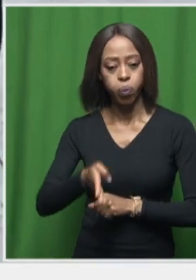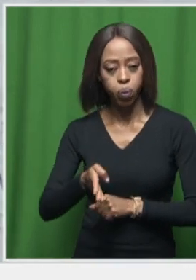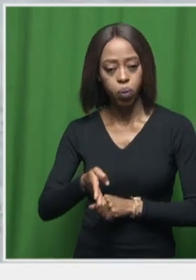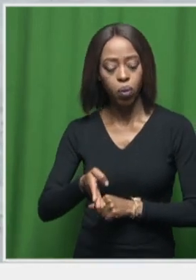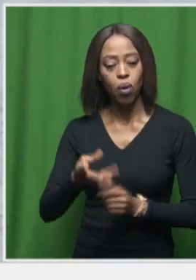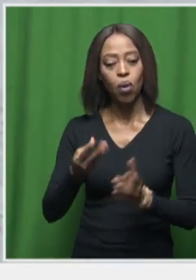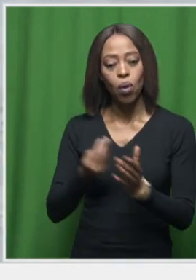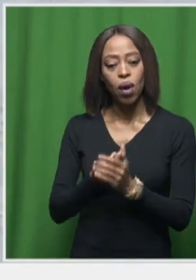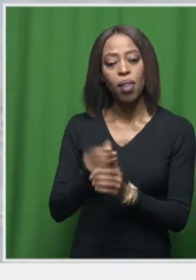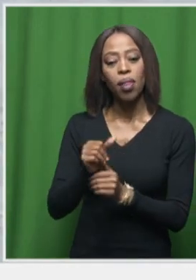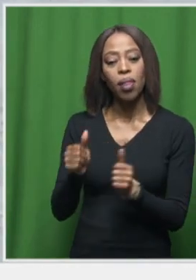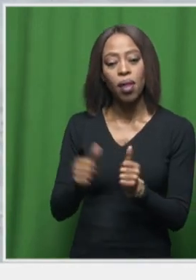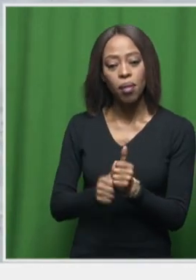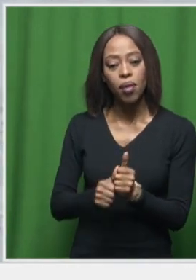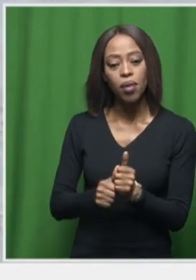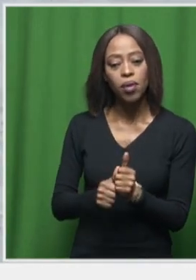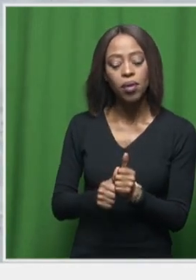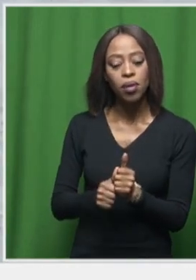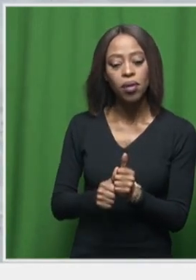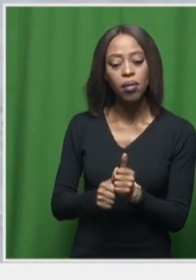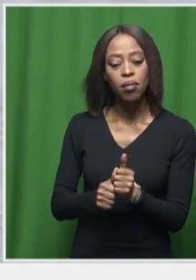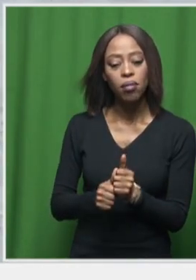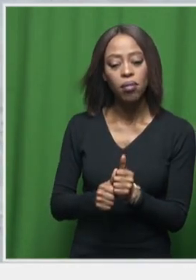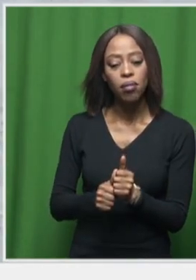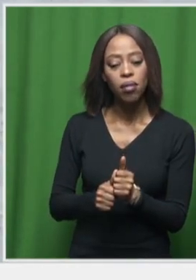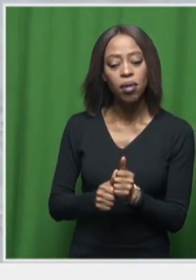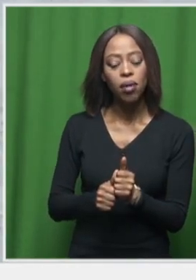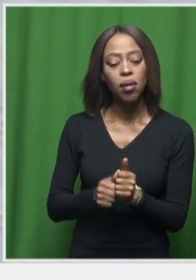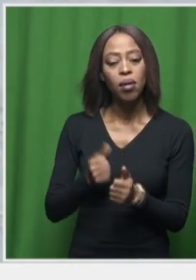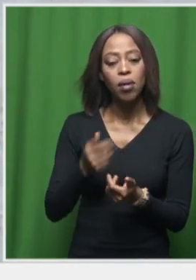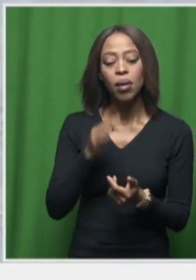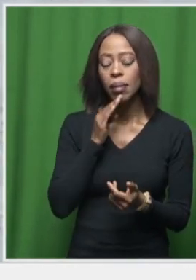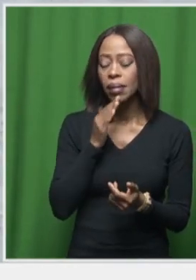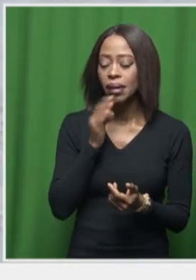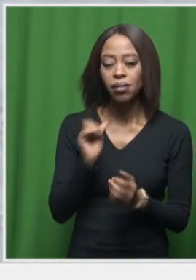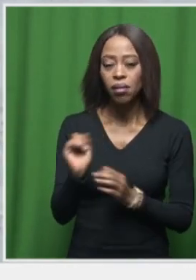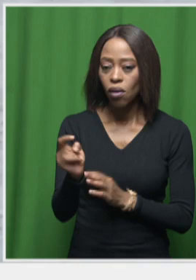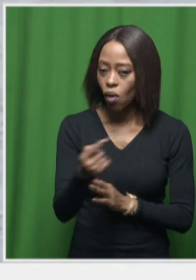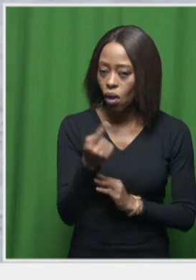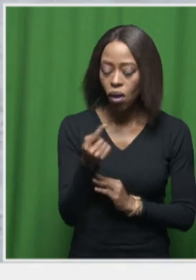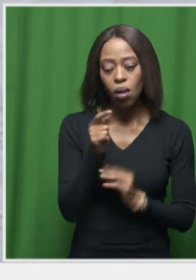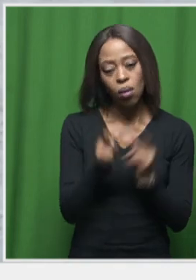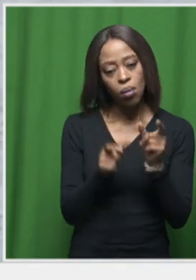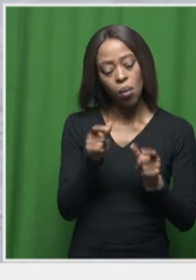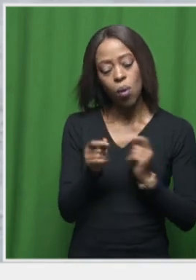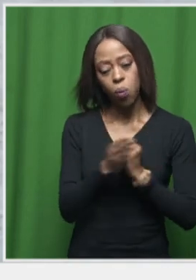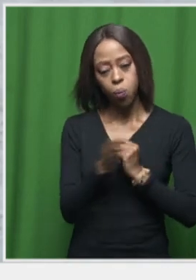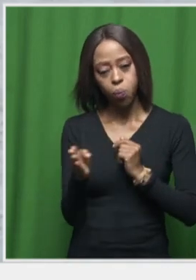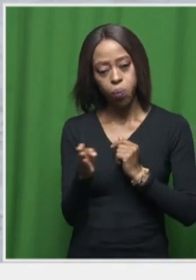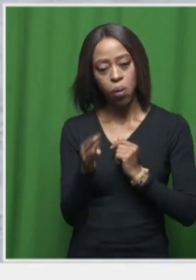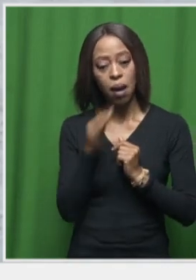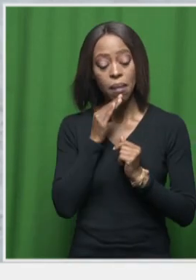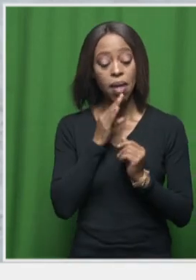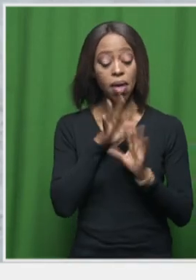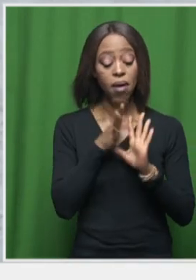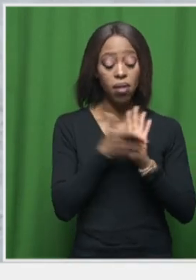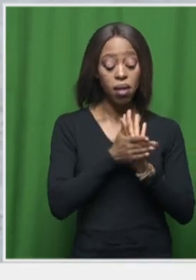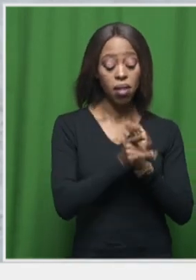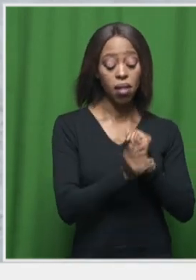the deputy presiding officers. Also, you'll have the presidential procession. So everything that has to